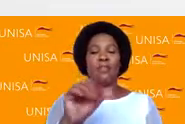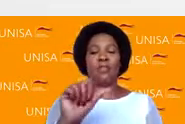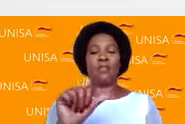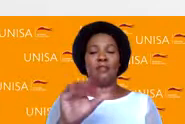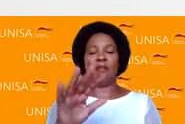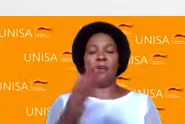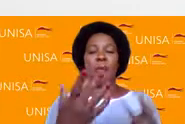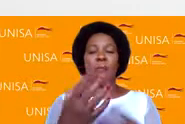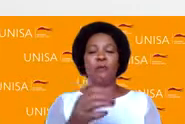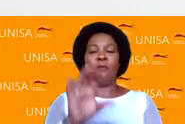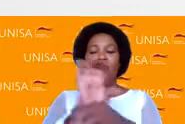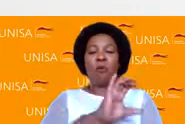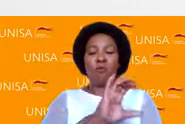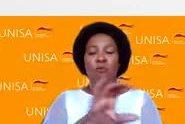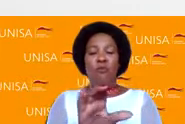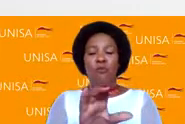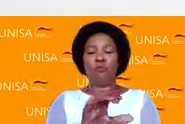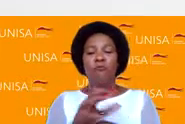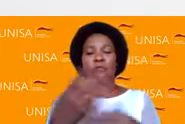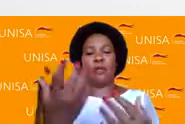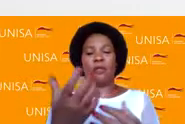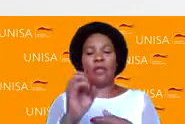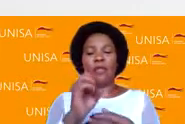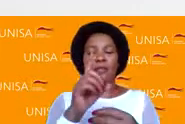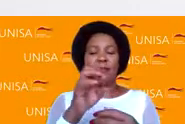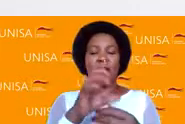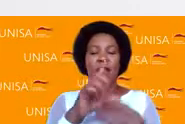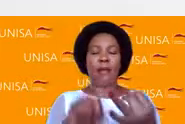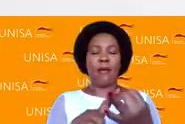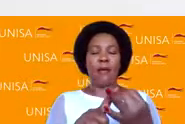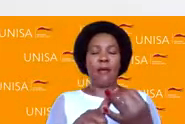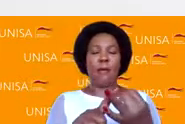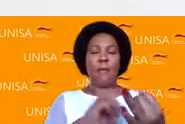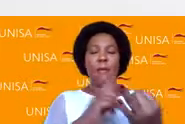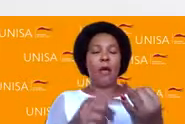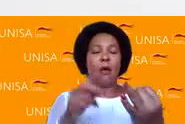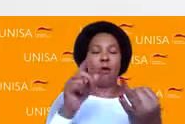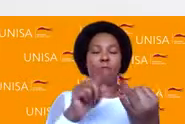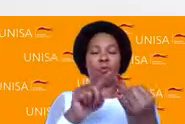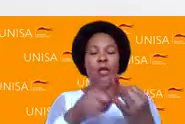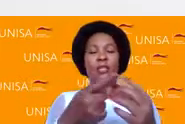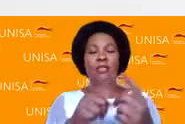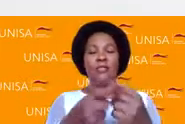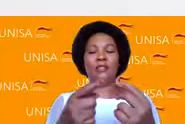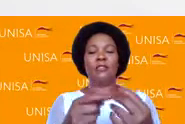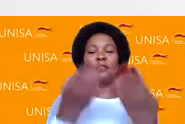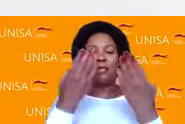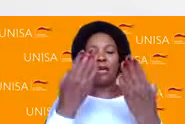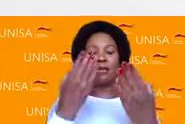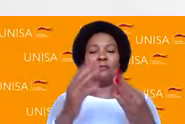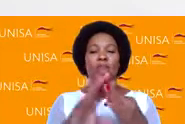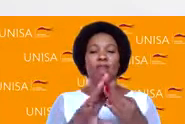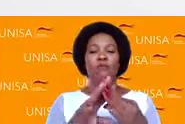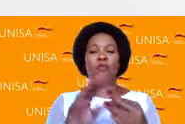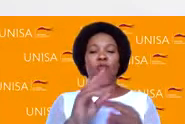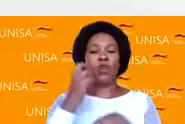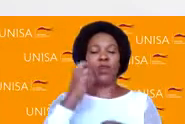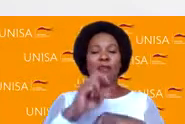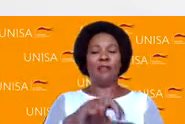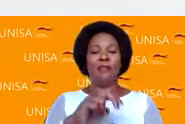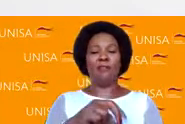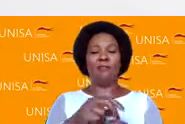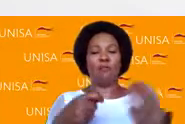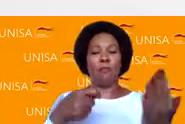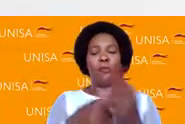have Microsoft Word, Excel, or PowerPoint, and you need it for your studies, you do not need to go and purchase